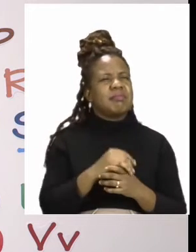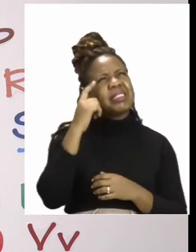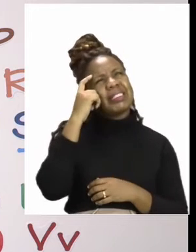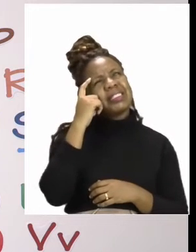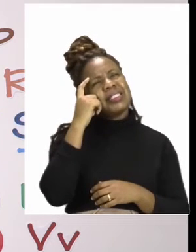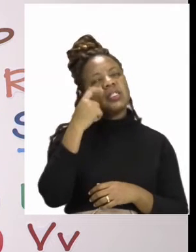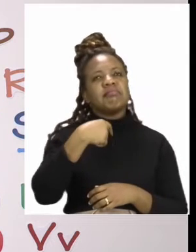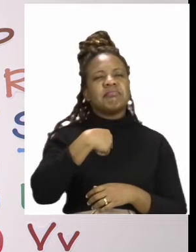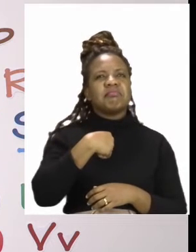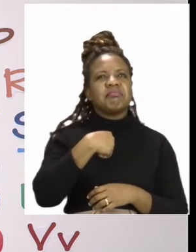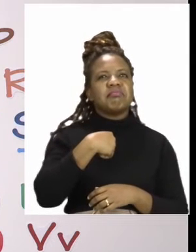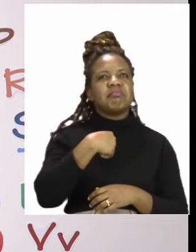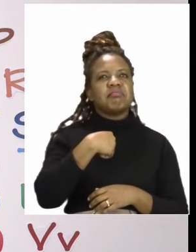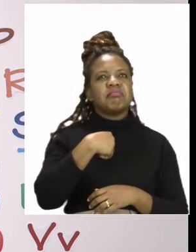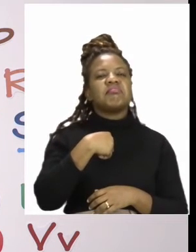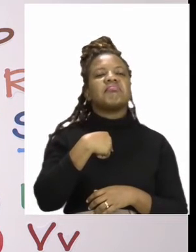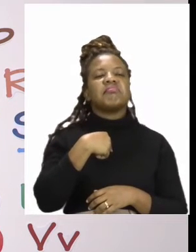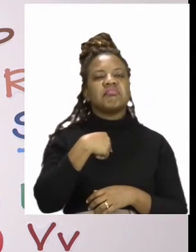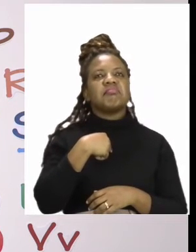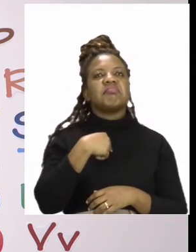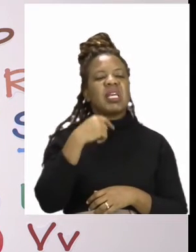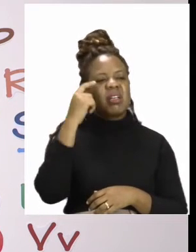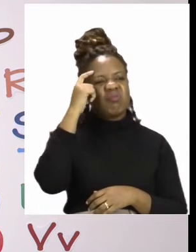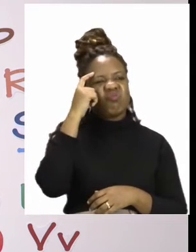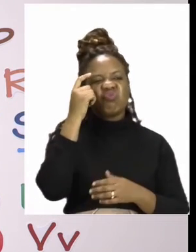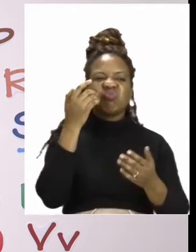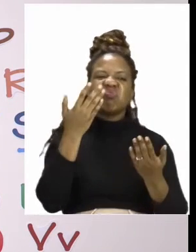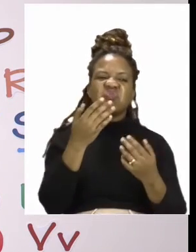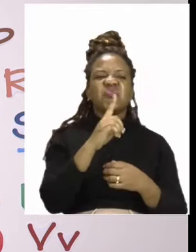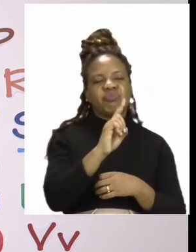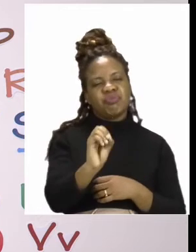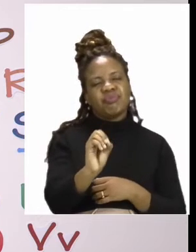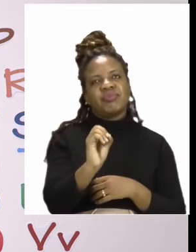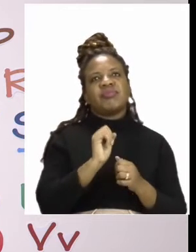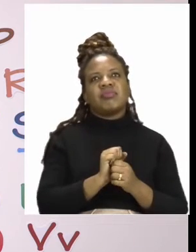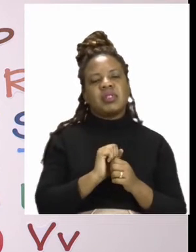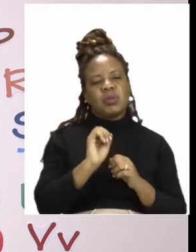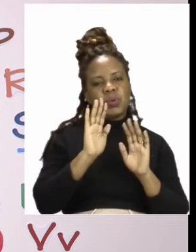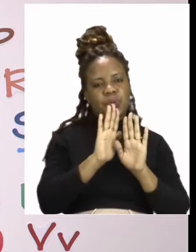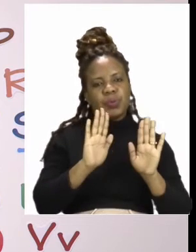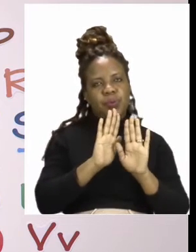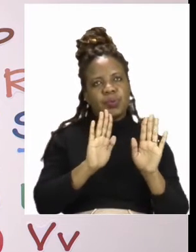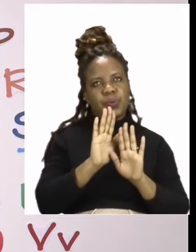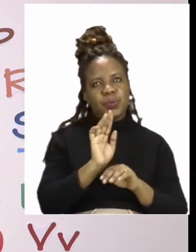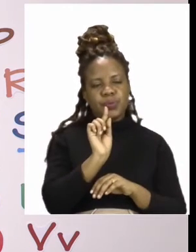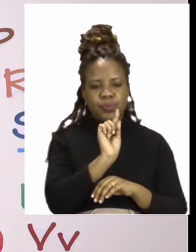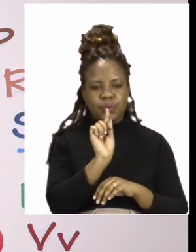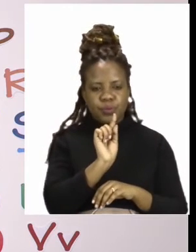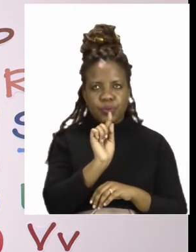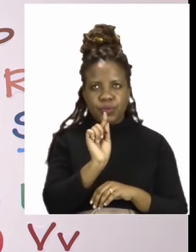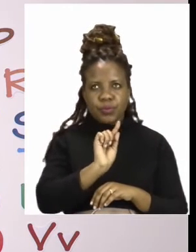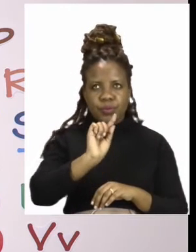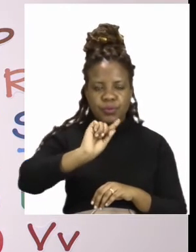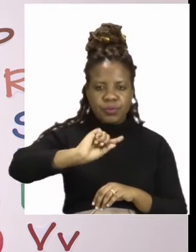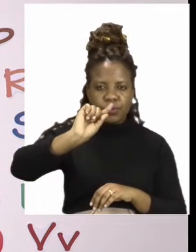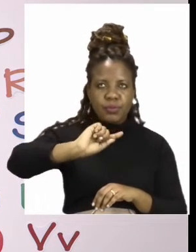guess 10. So I'm going to color the number 10. Remember, when you're coloring, it's either